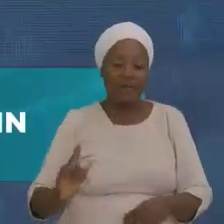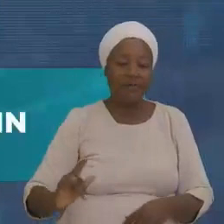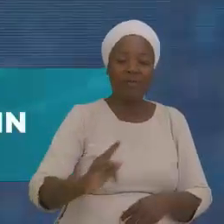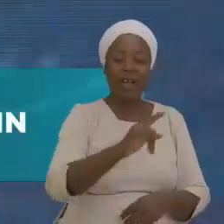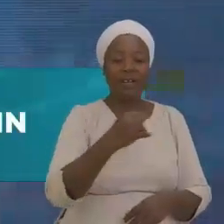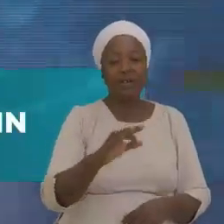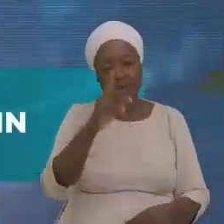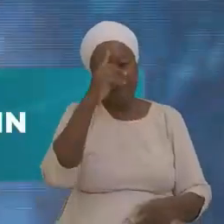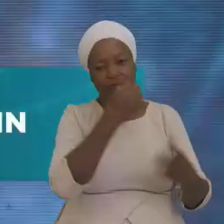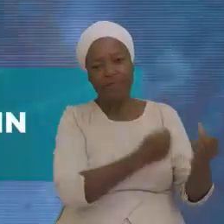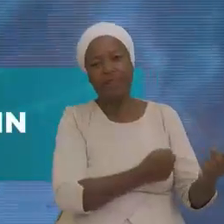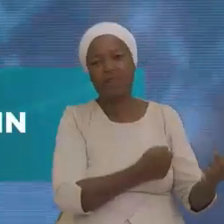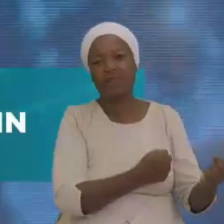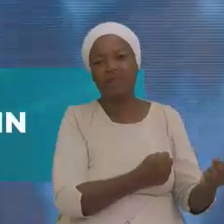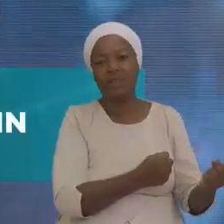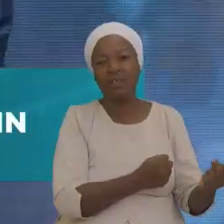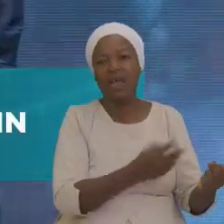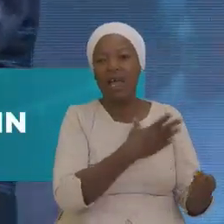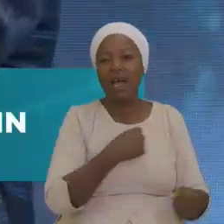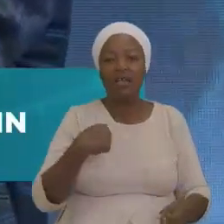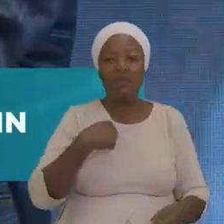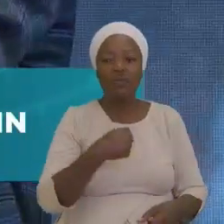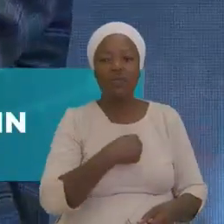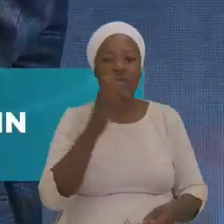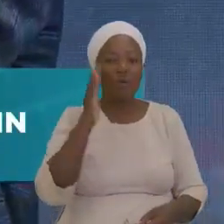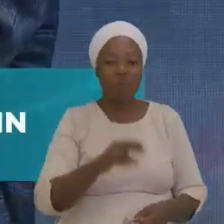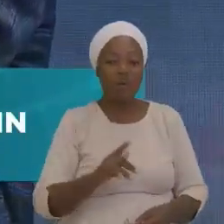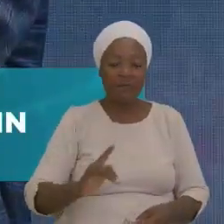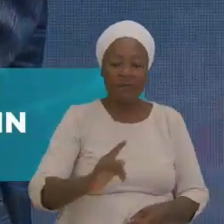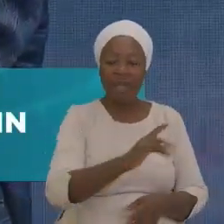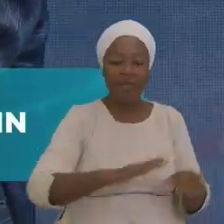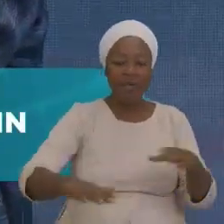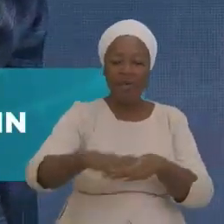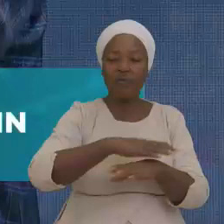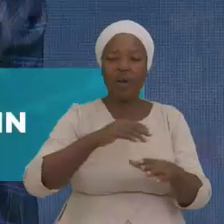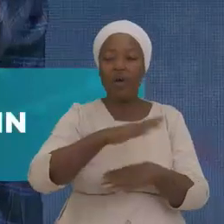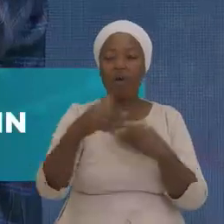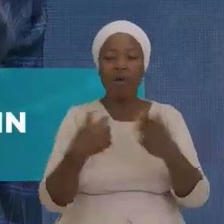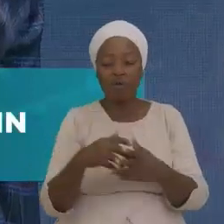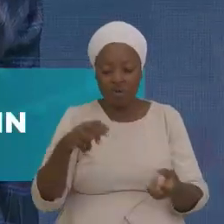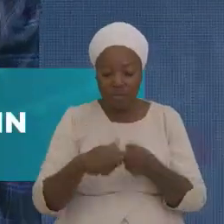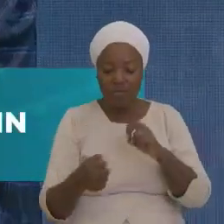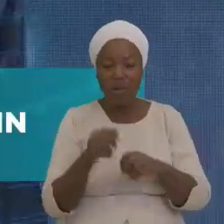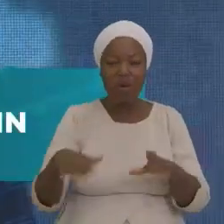faith. And we'll fly over every challenge, over every difficulty.